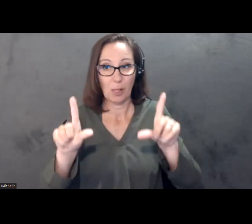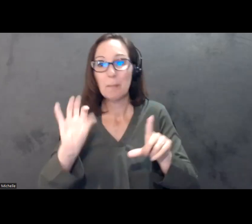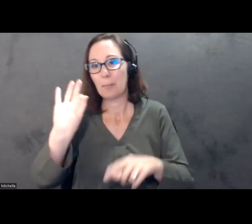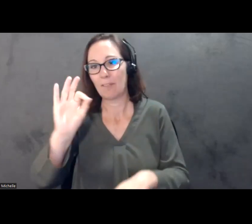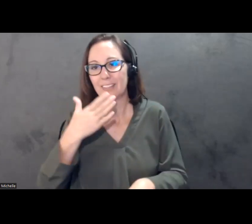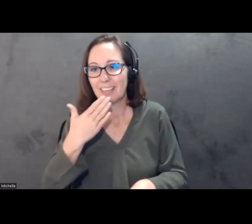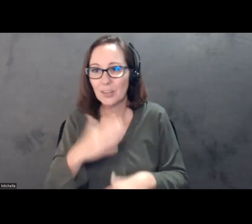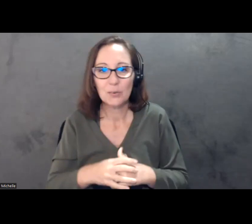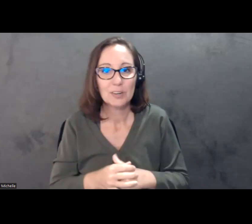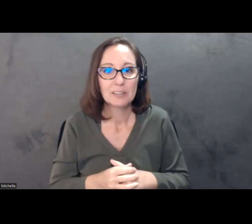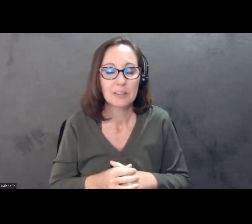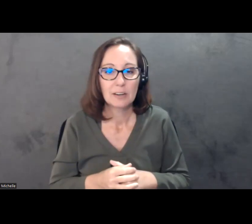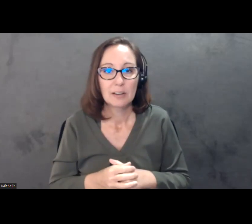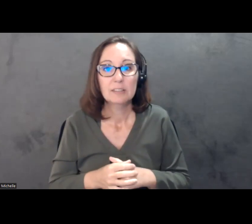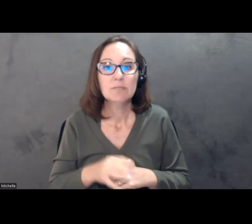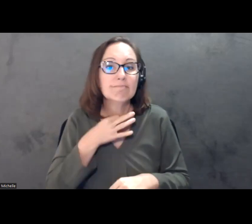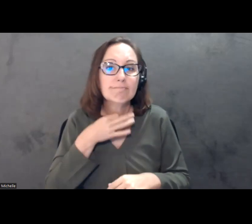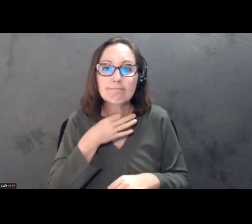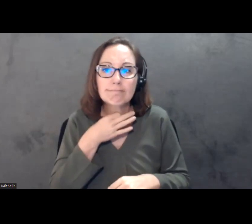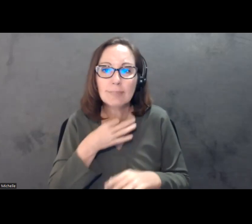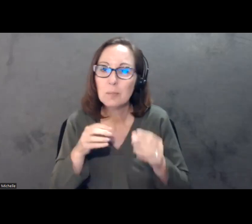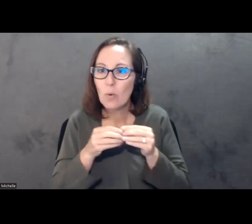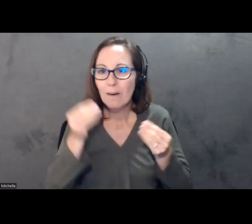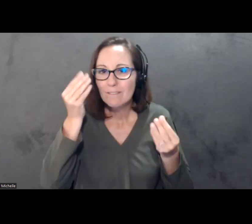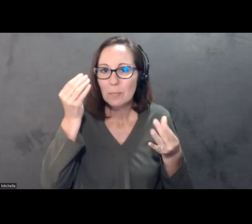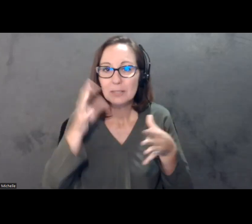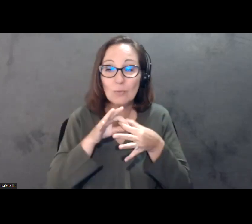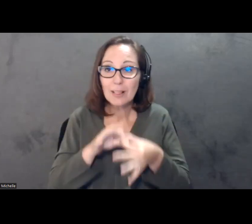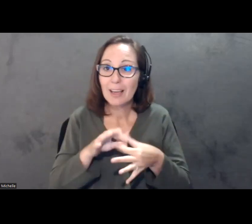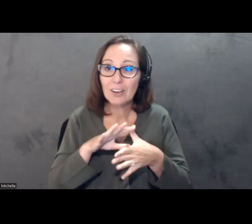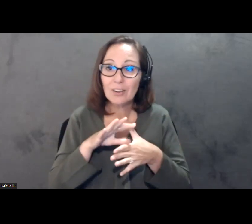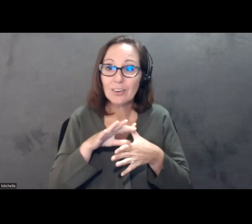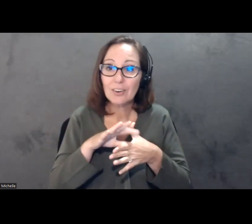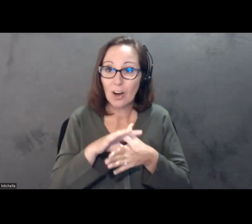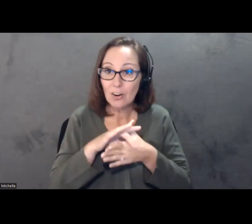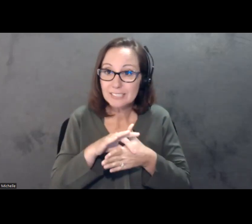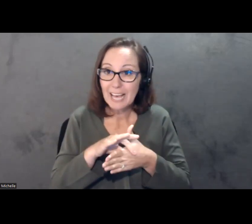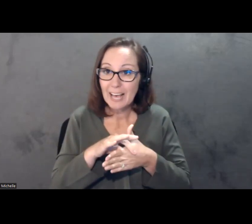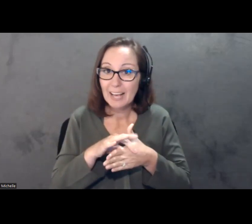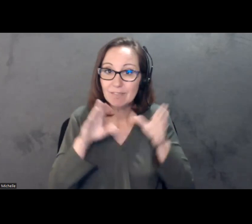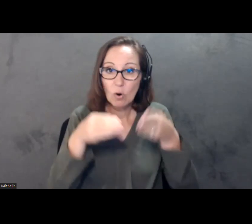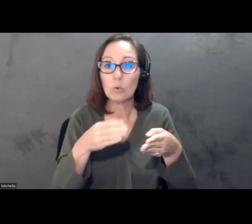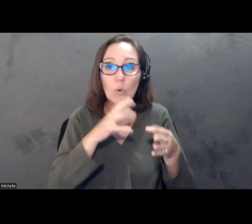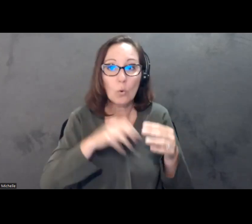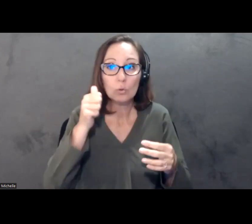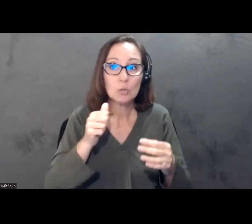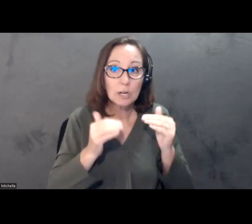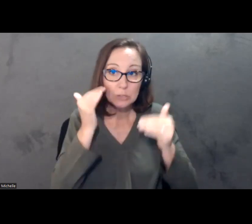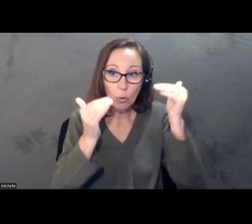we go. So we're just kind of curious, more information on the content geared towards older adults. You know, would you